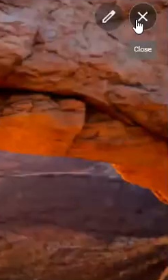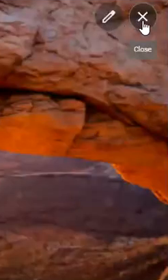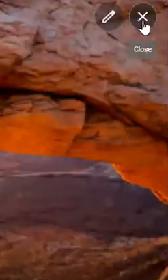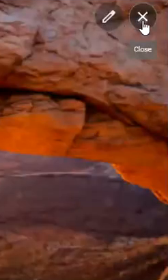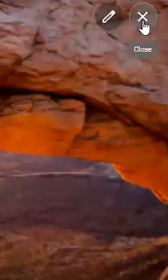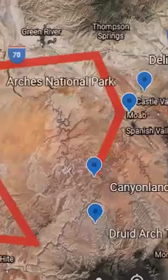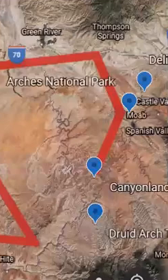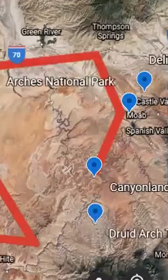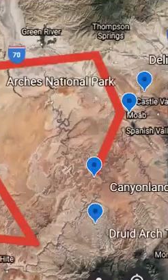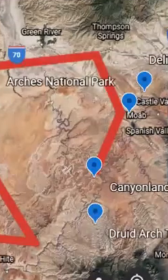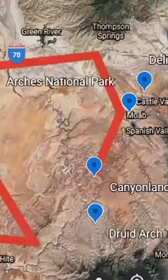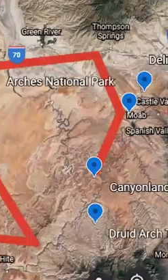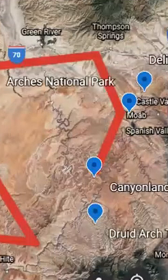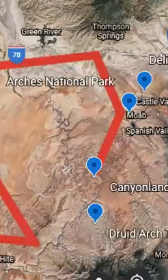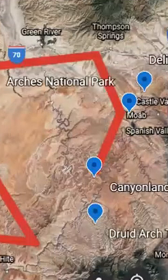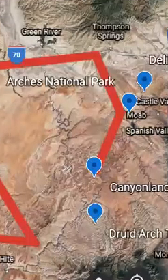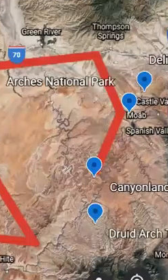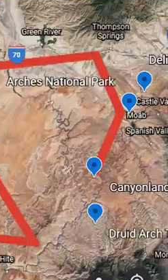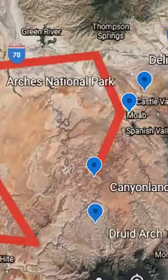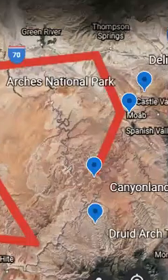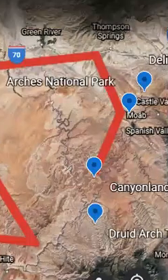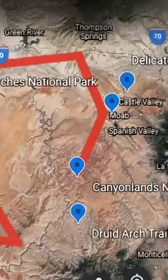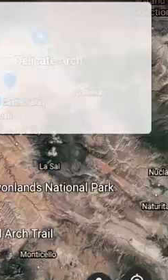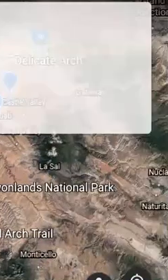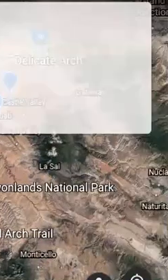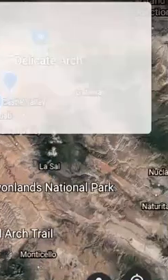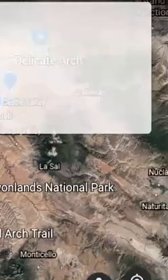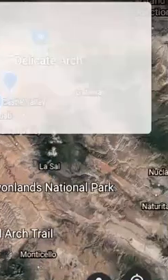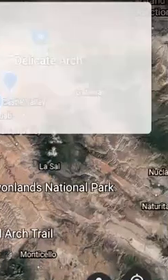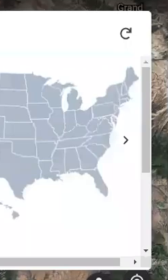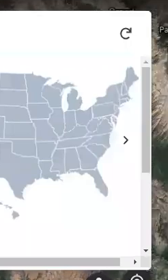Awesome. And what are your favorite outdoor places in Utah?